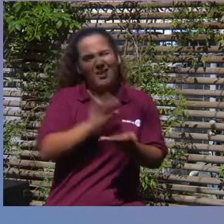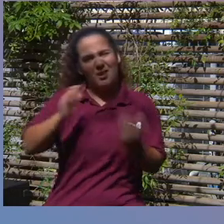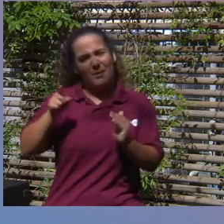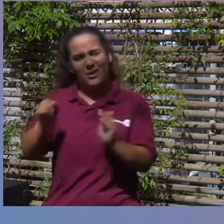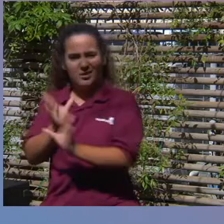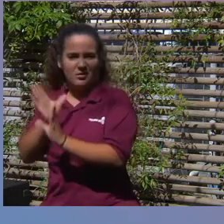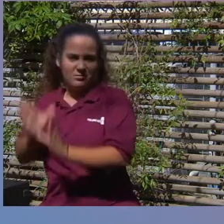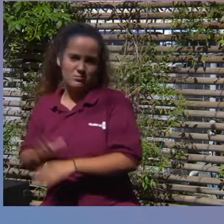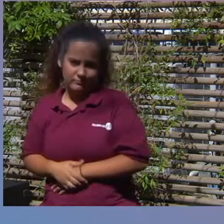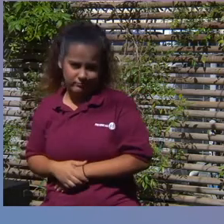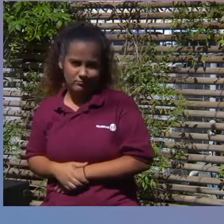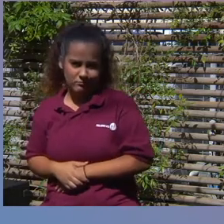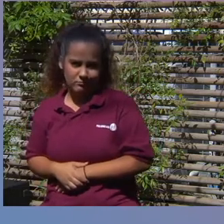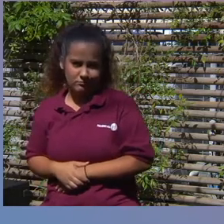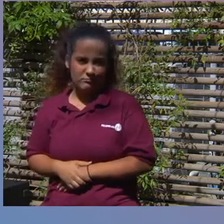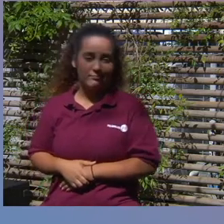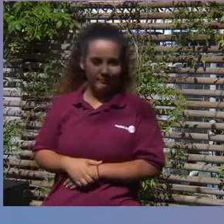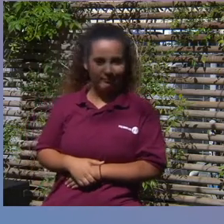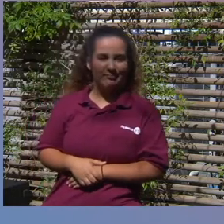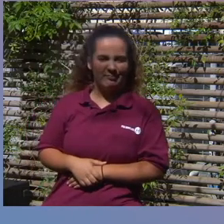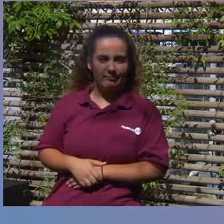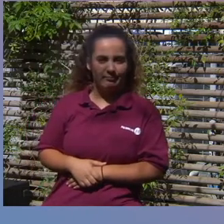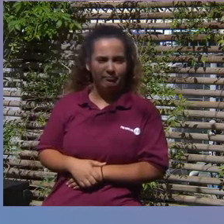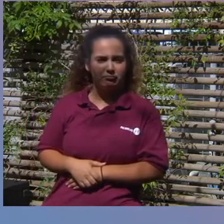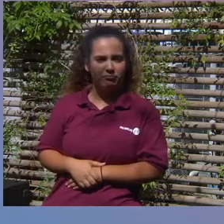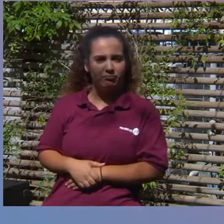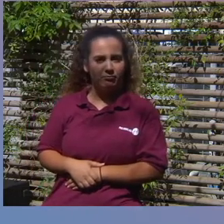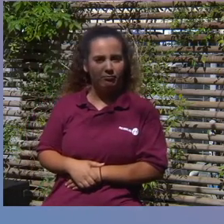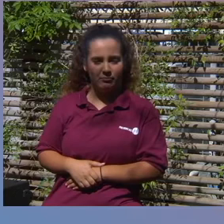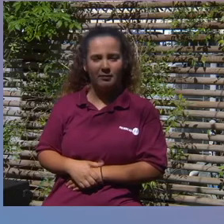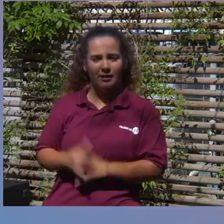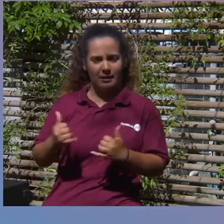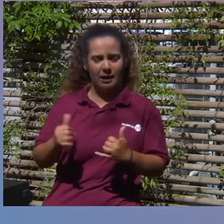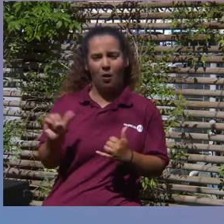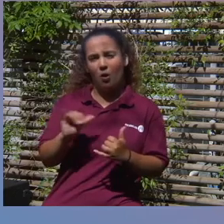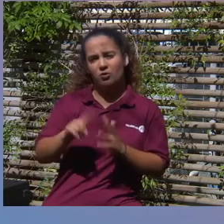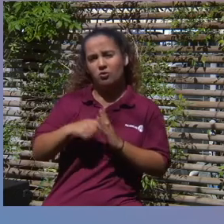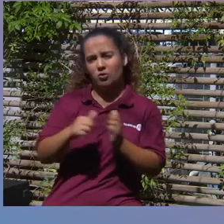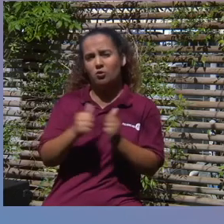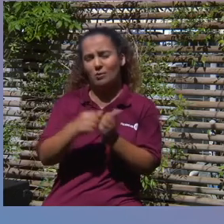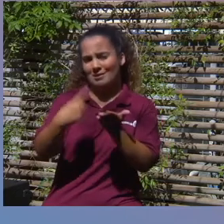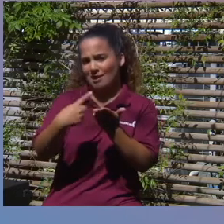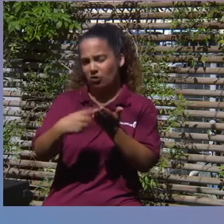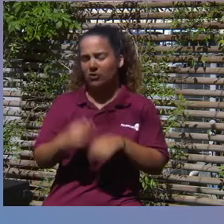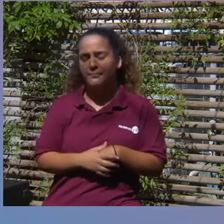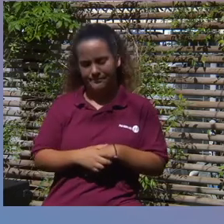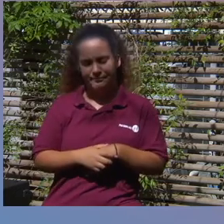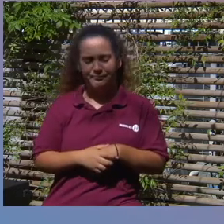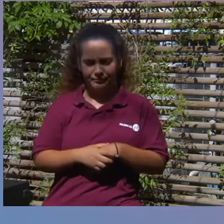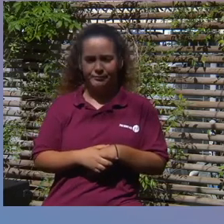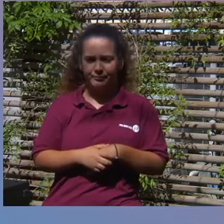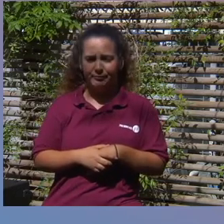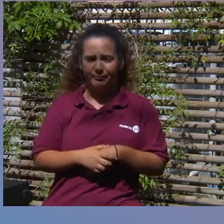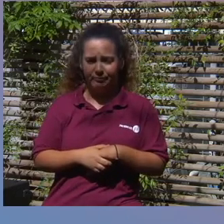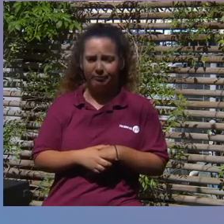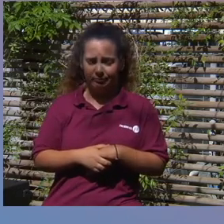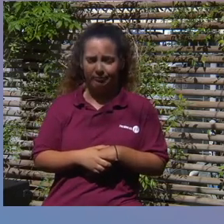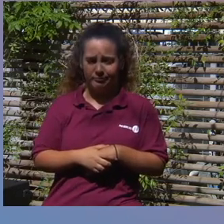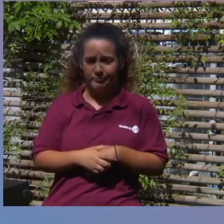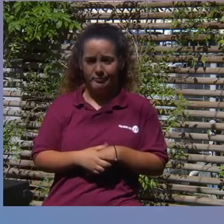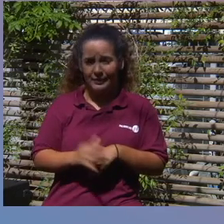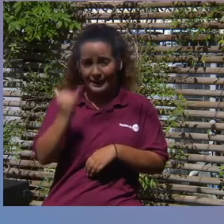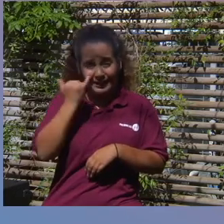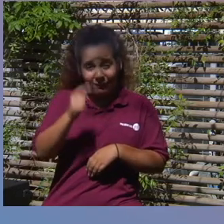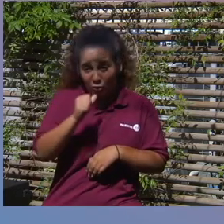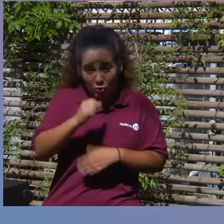is, you know? Absolutely. Well, I think it also starts, again, with discussion. Yes. Right. If you don't